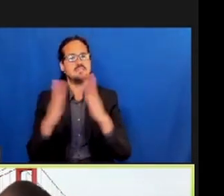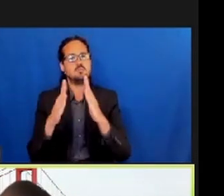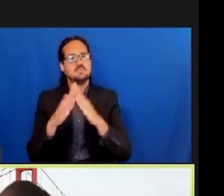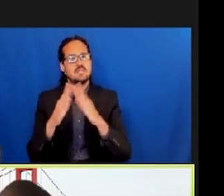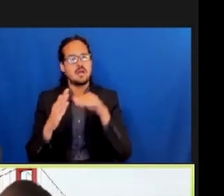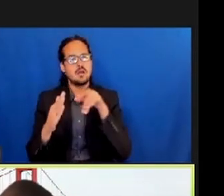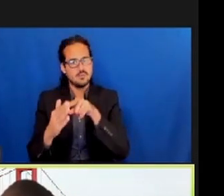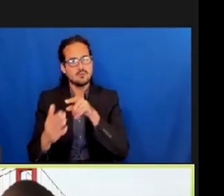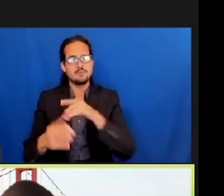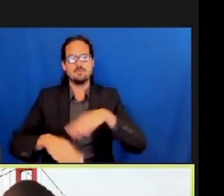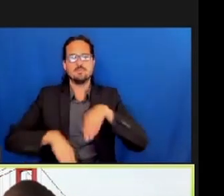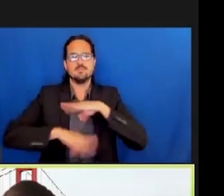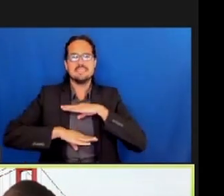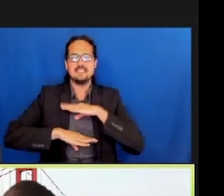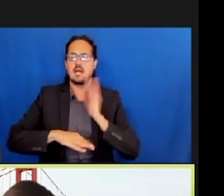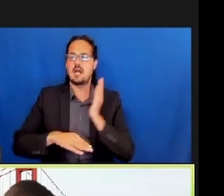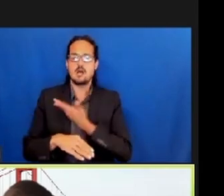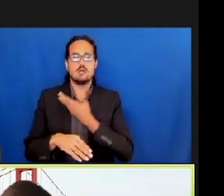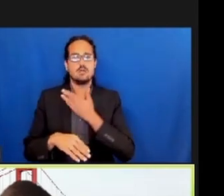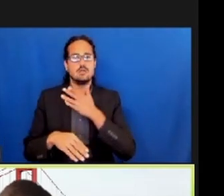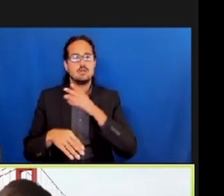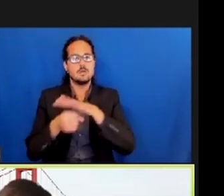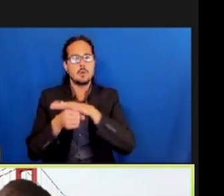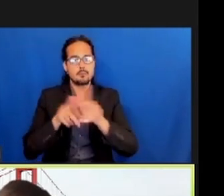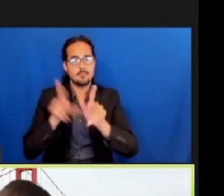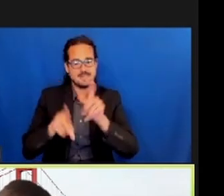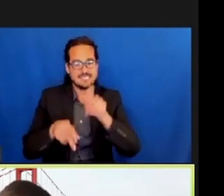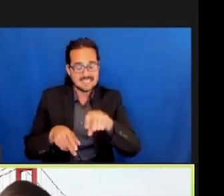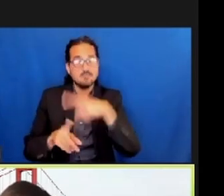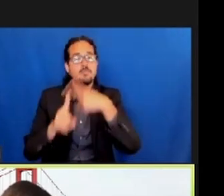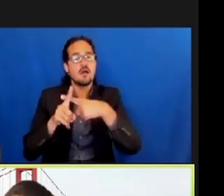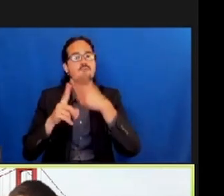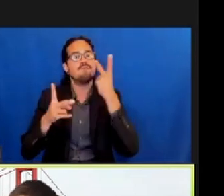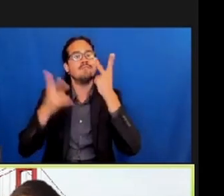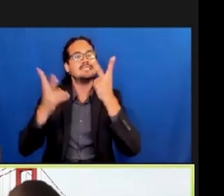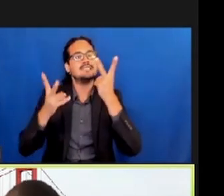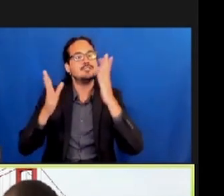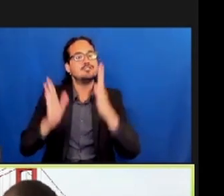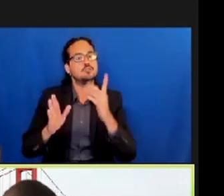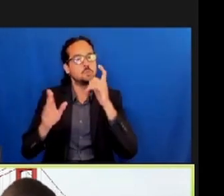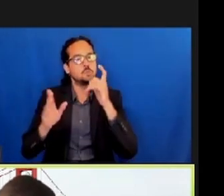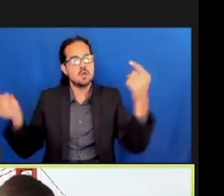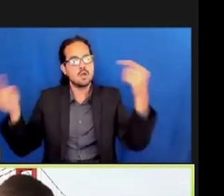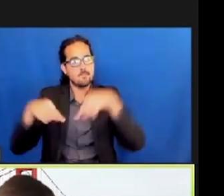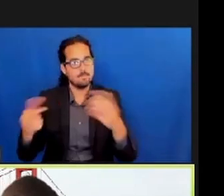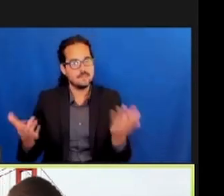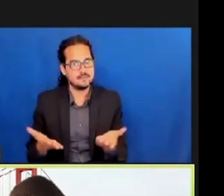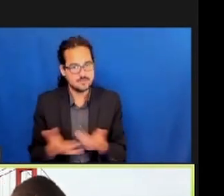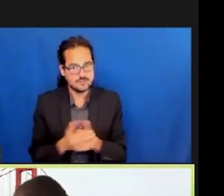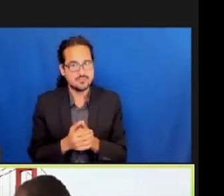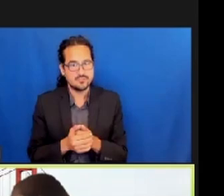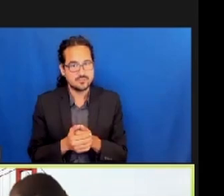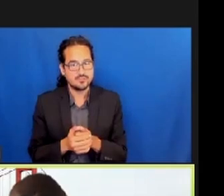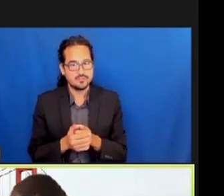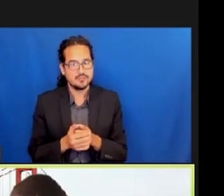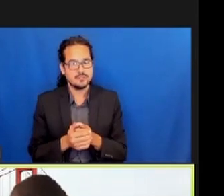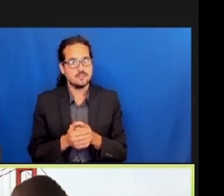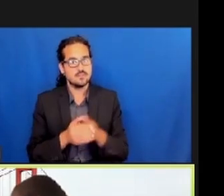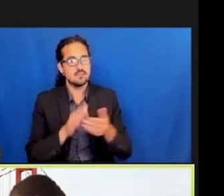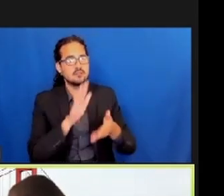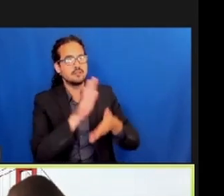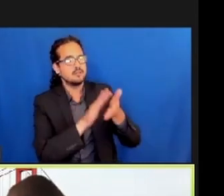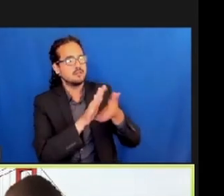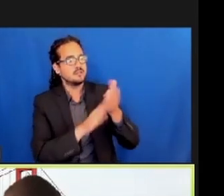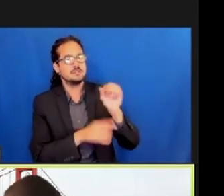Unfortunately, sustainability took a hit and a backseat during the pandemic due to public health concerns. It's important that